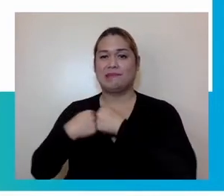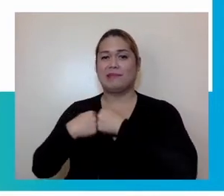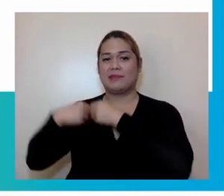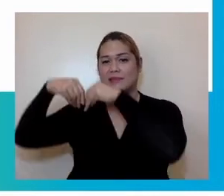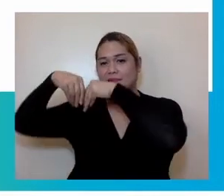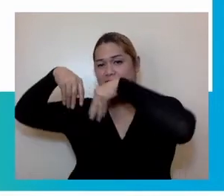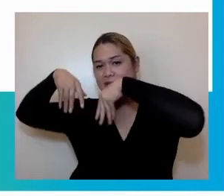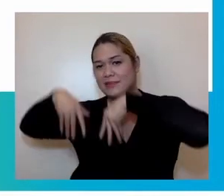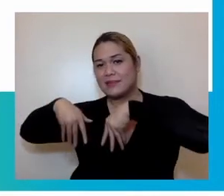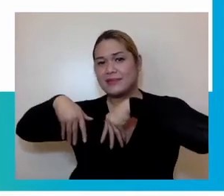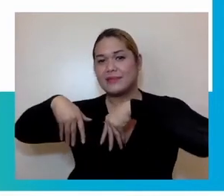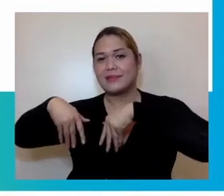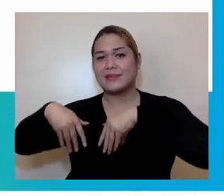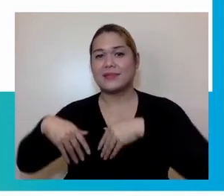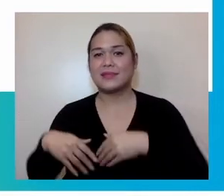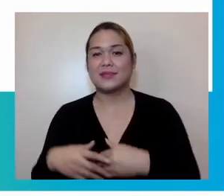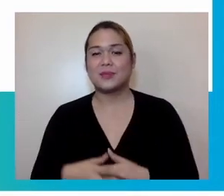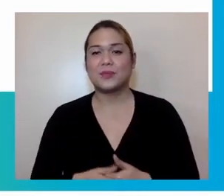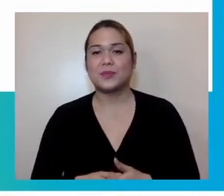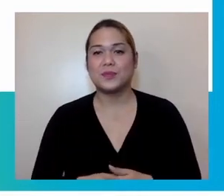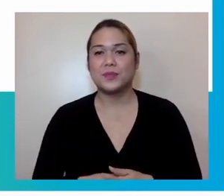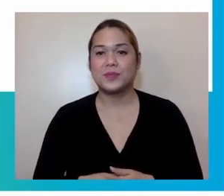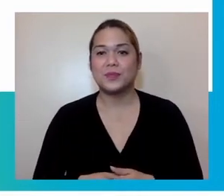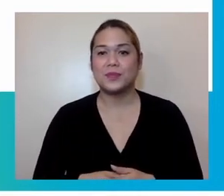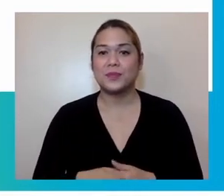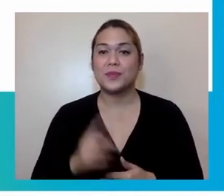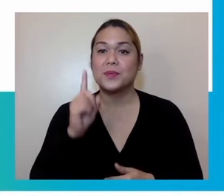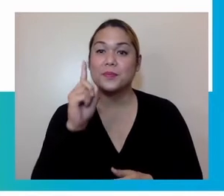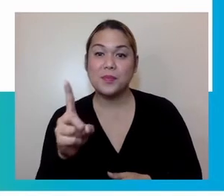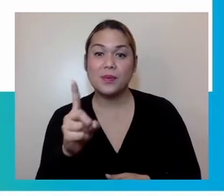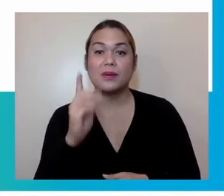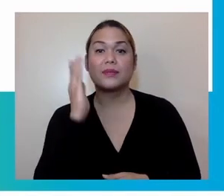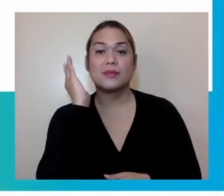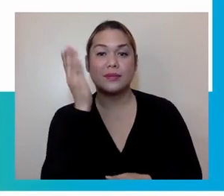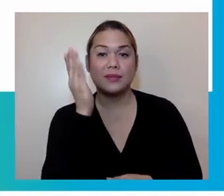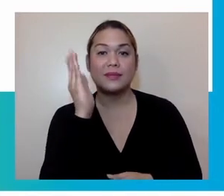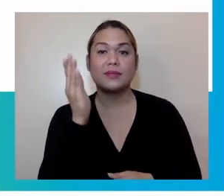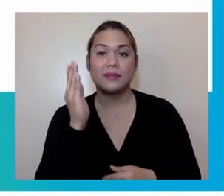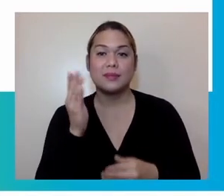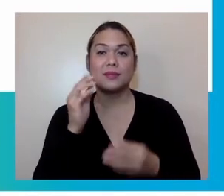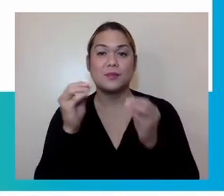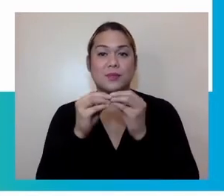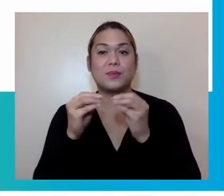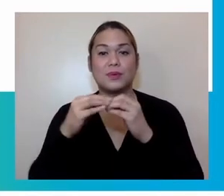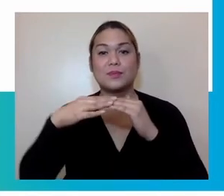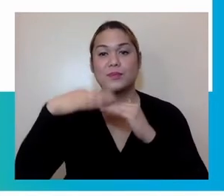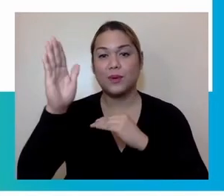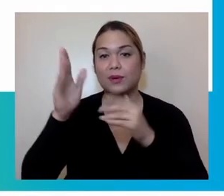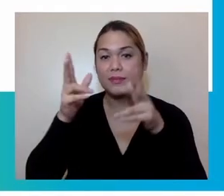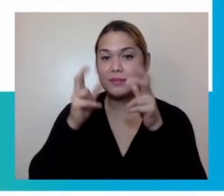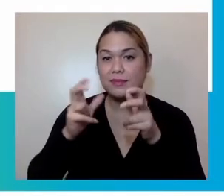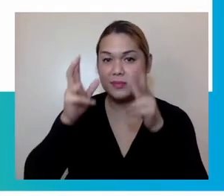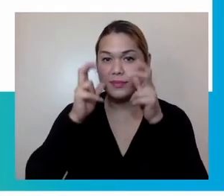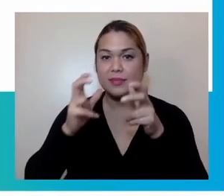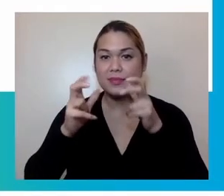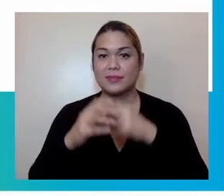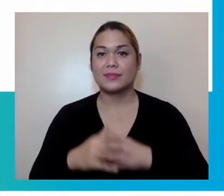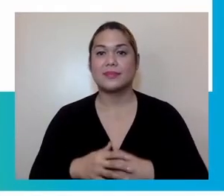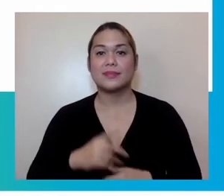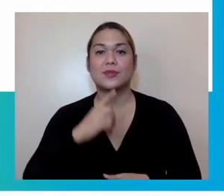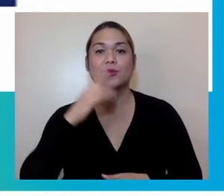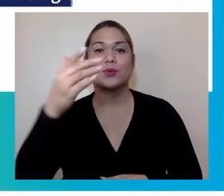panel presentations. So now I'd like to invite Titi Soyntoro to speak, who's